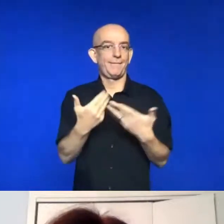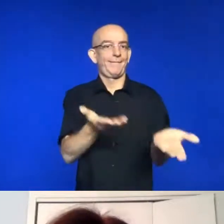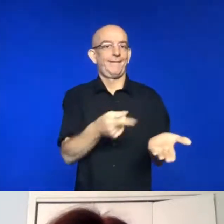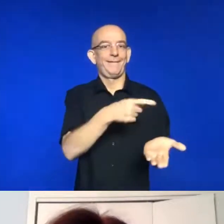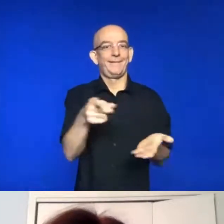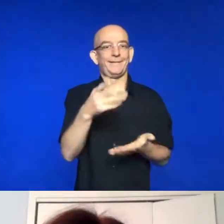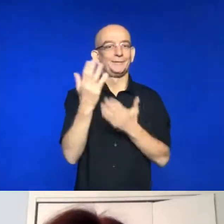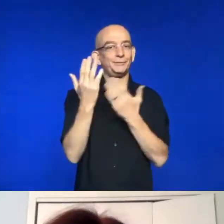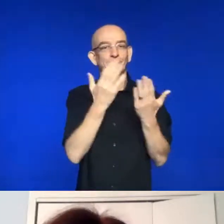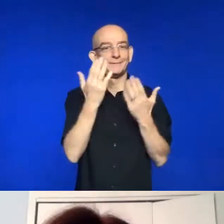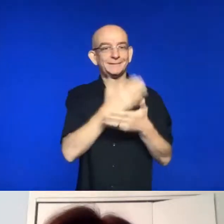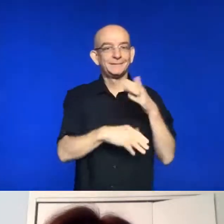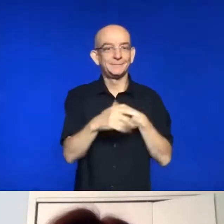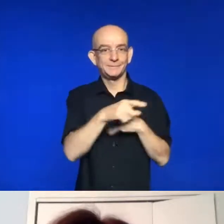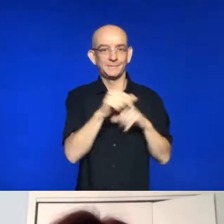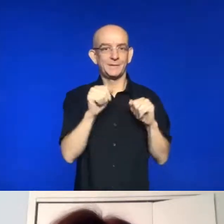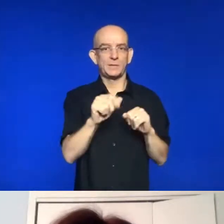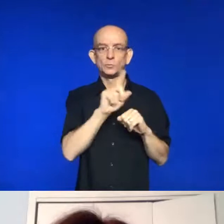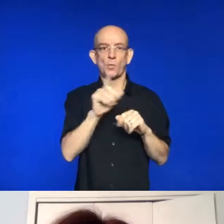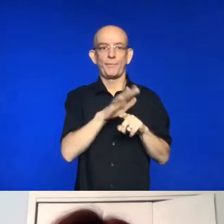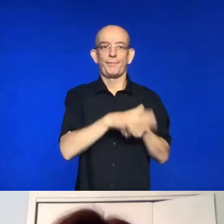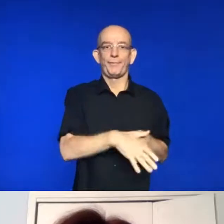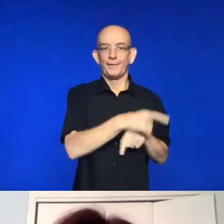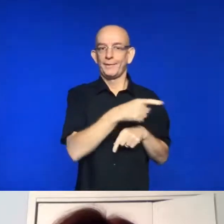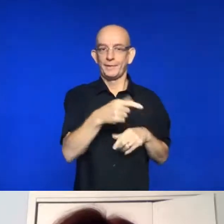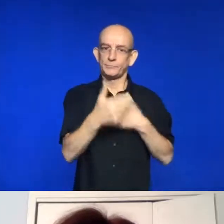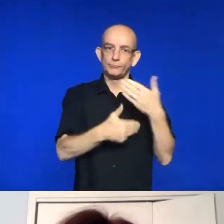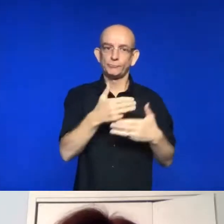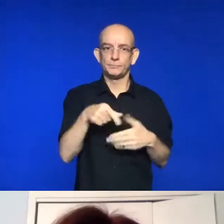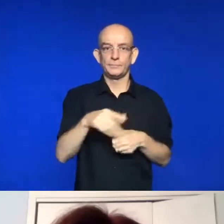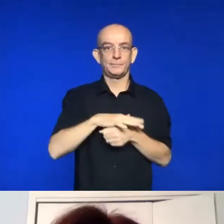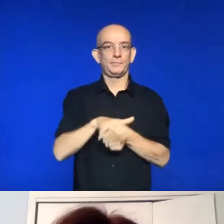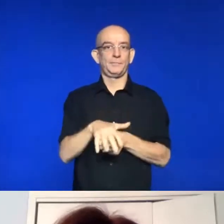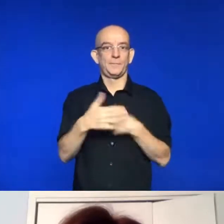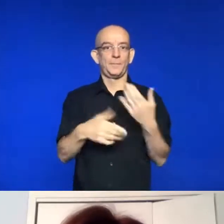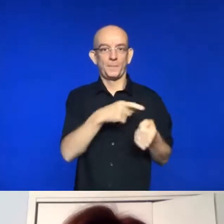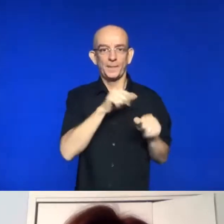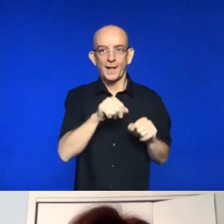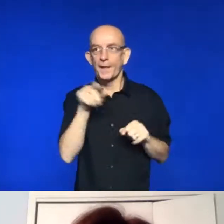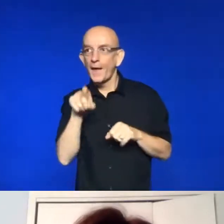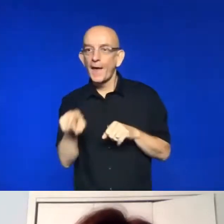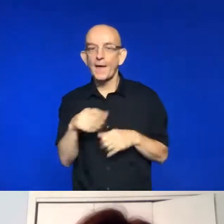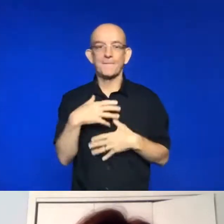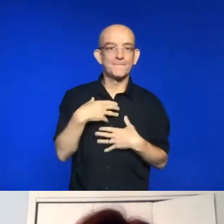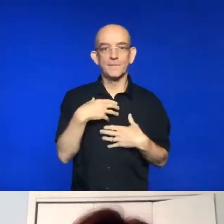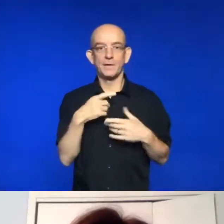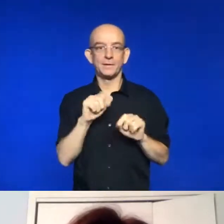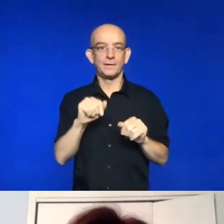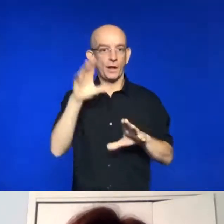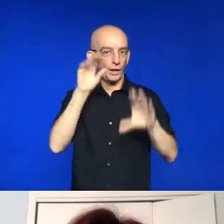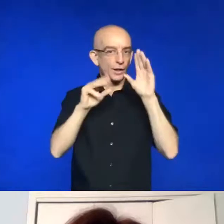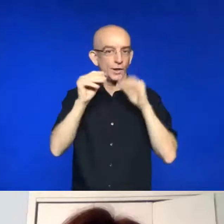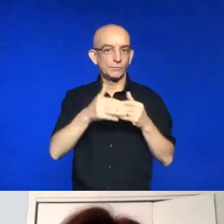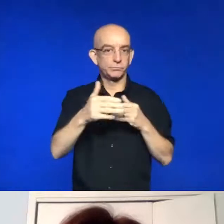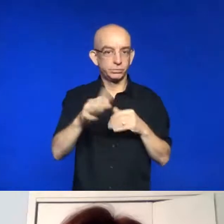during the pandemic. And again, a reminder that the GEM report will come out June 23rd, and